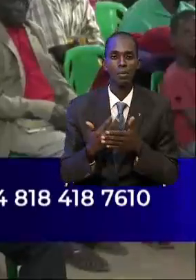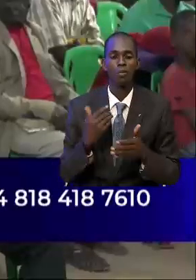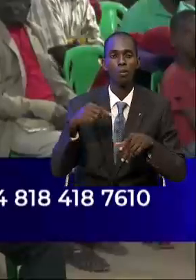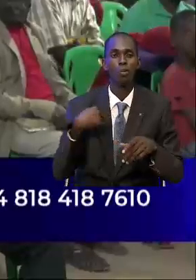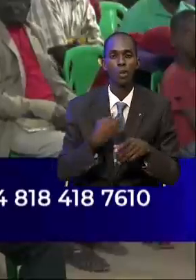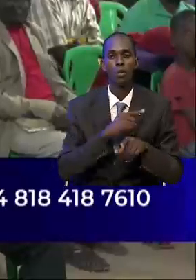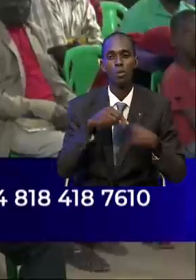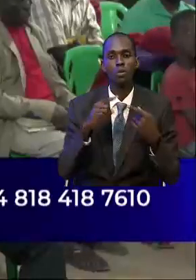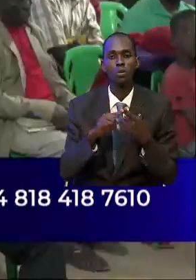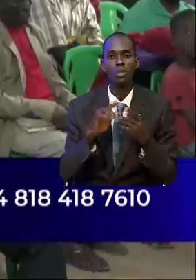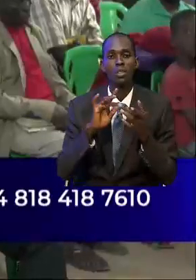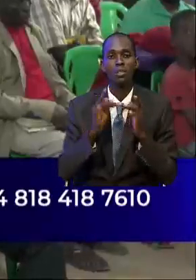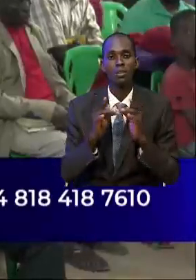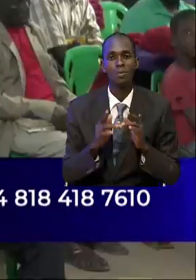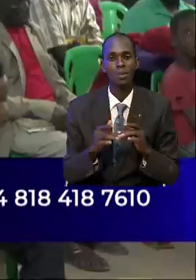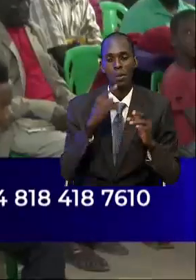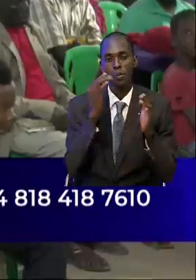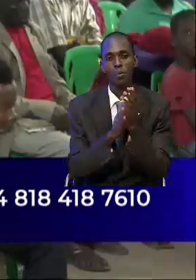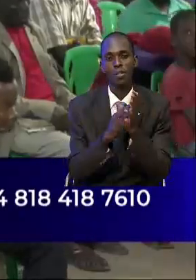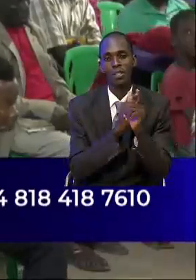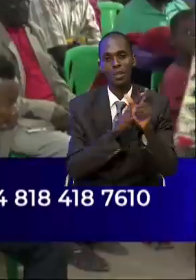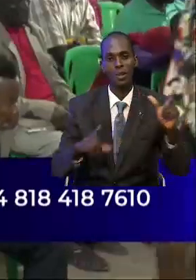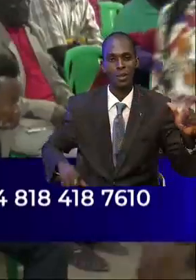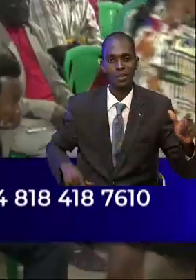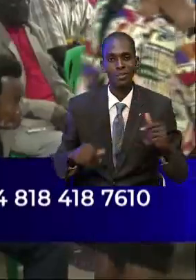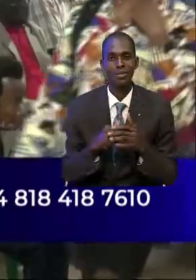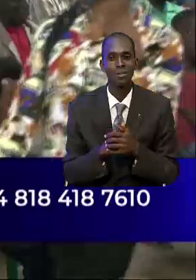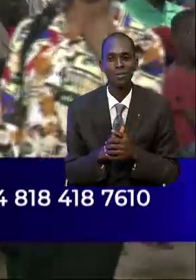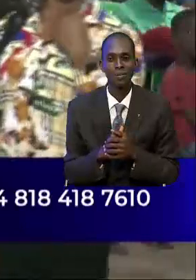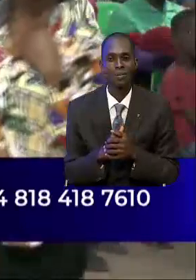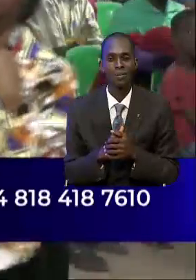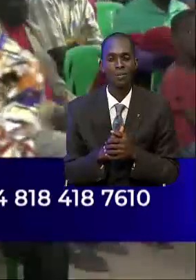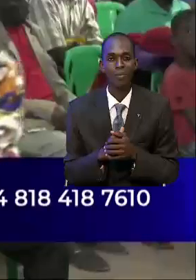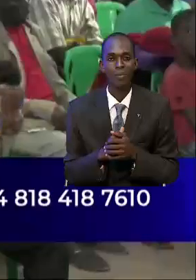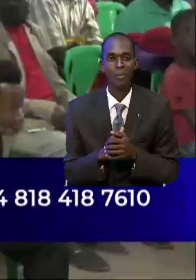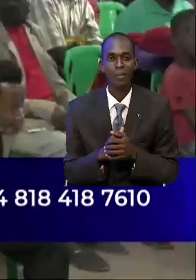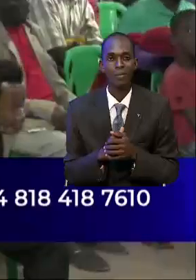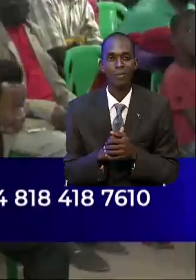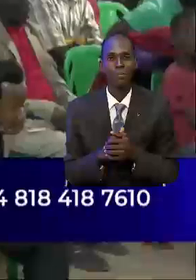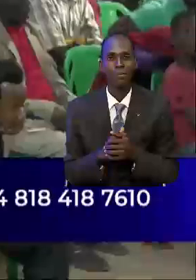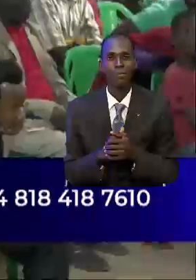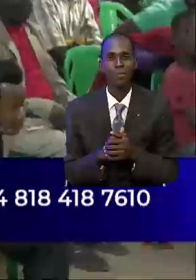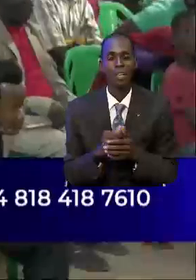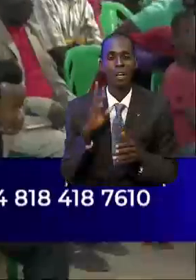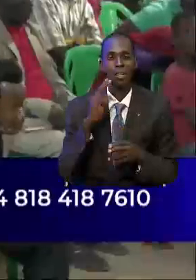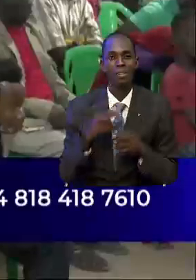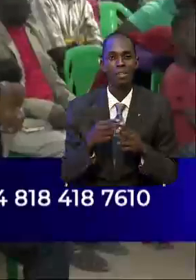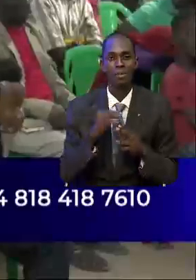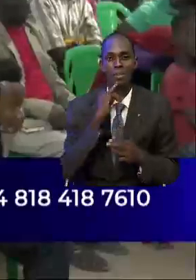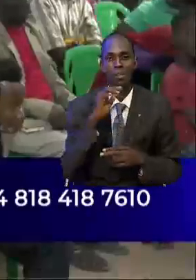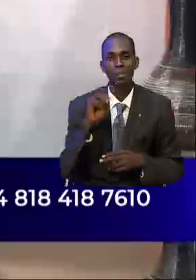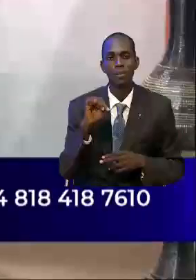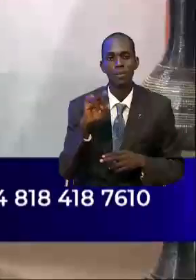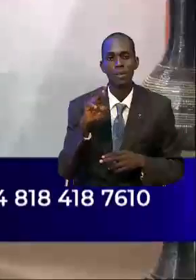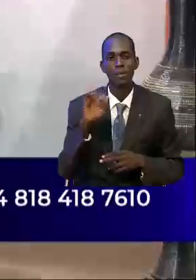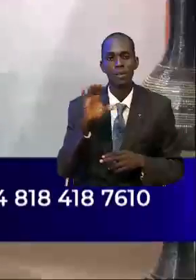him. The next testifier before we go to the online. Praise the Lord. My